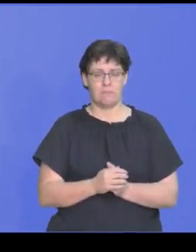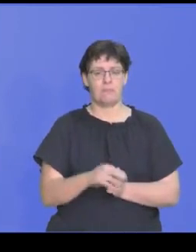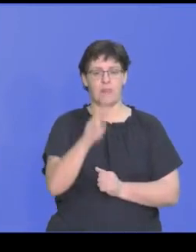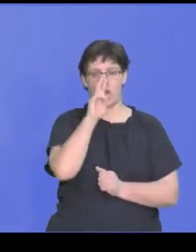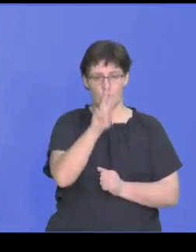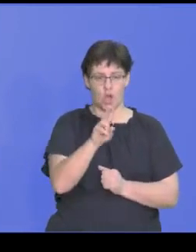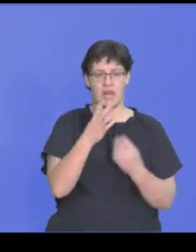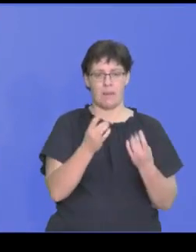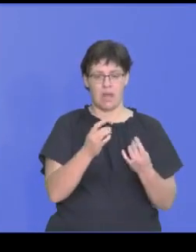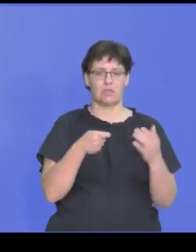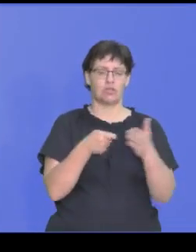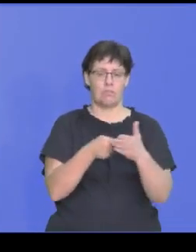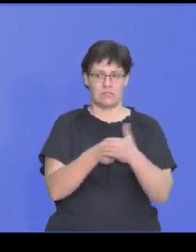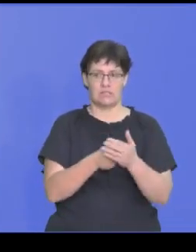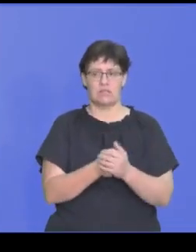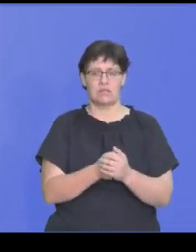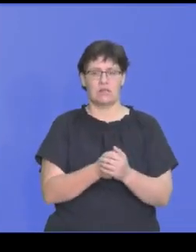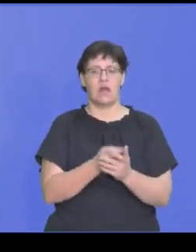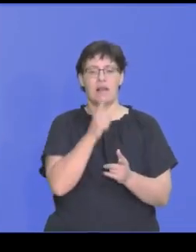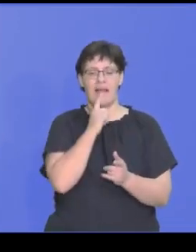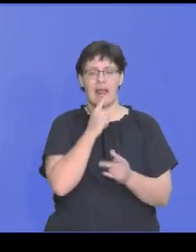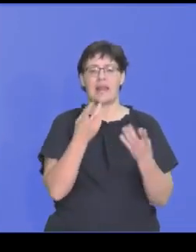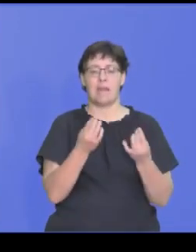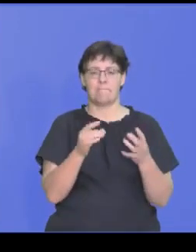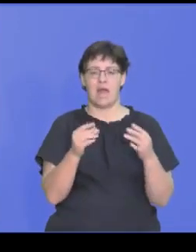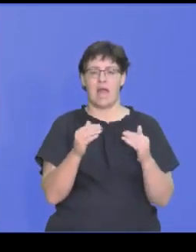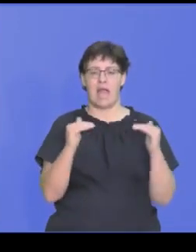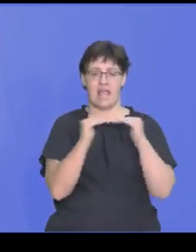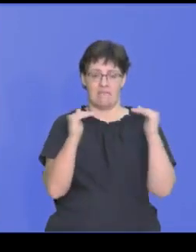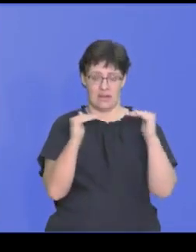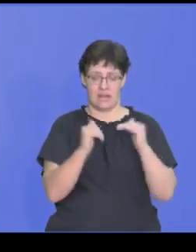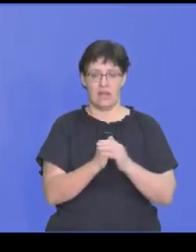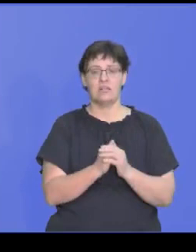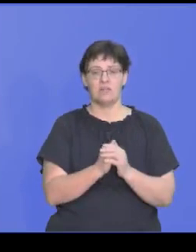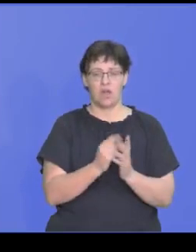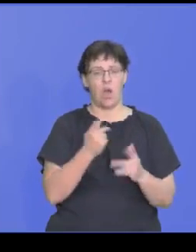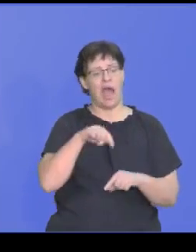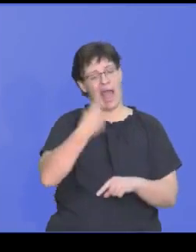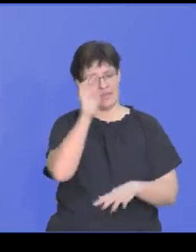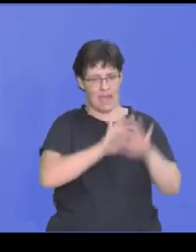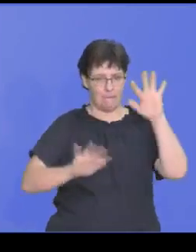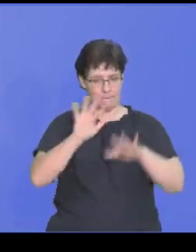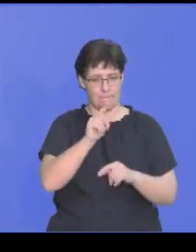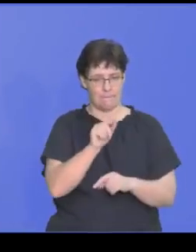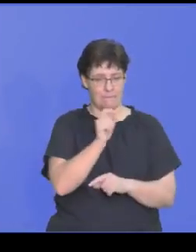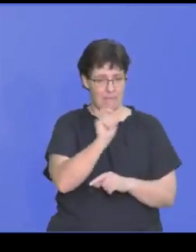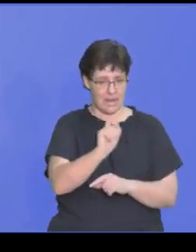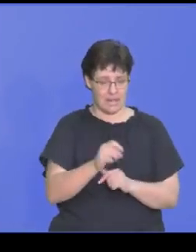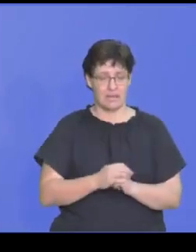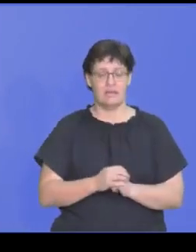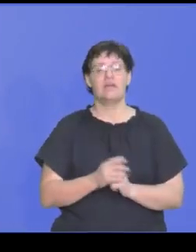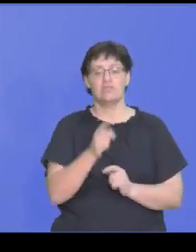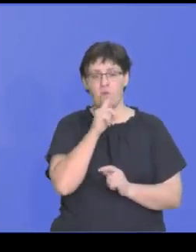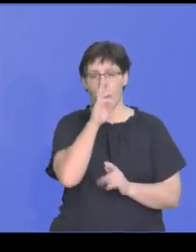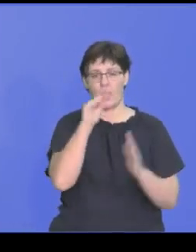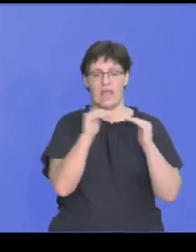I'm looking for a number for shops that are even numbers. So now I'm going to choose a different color pen, and I'm going to look